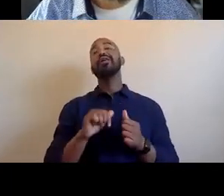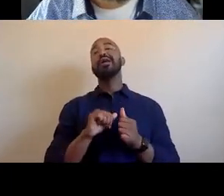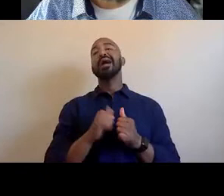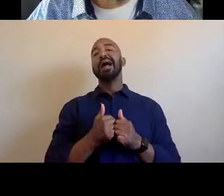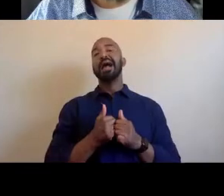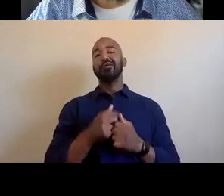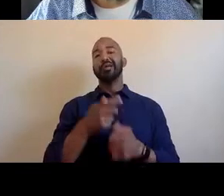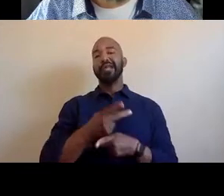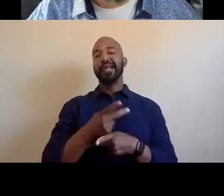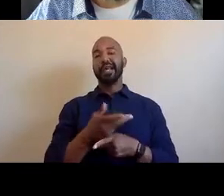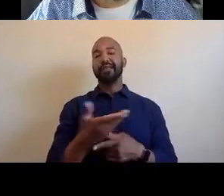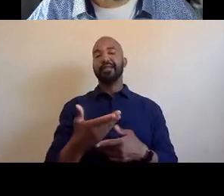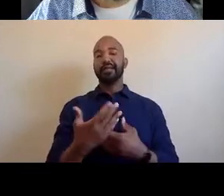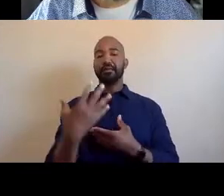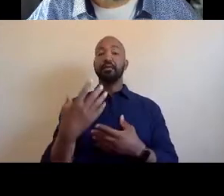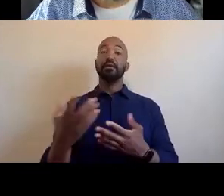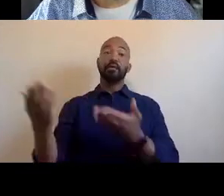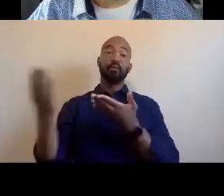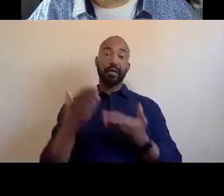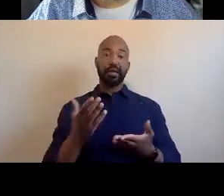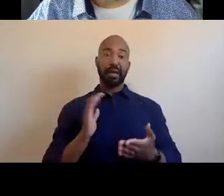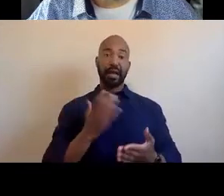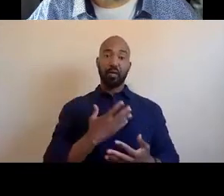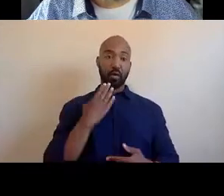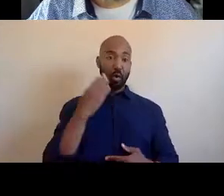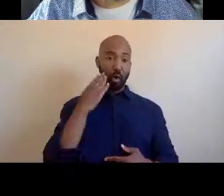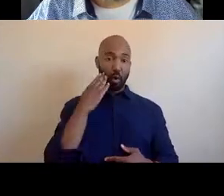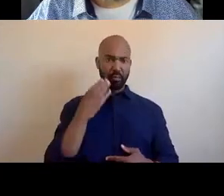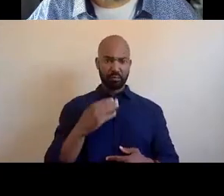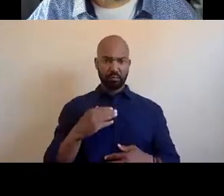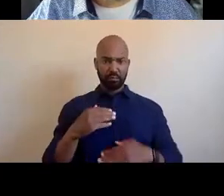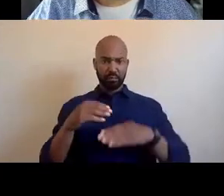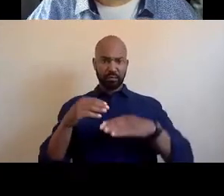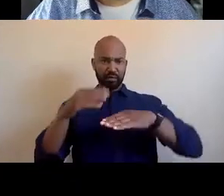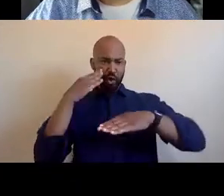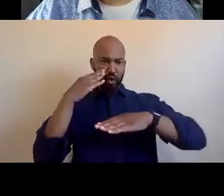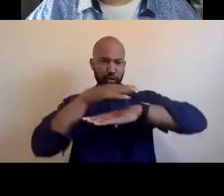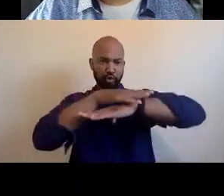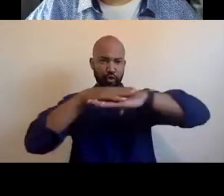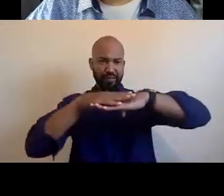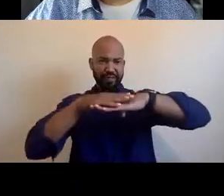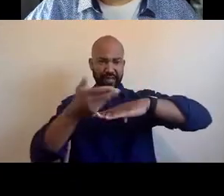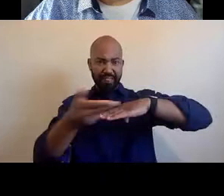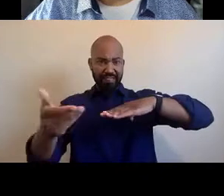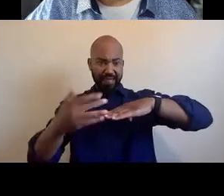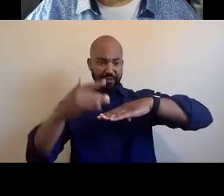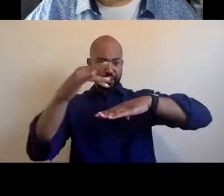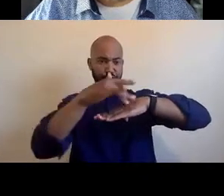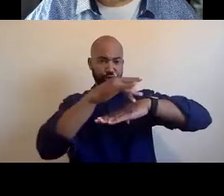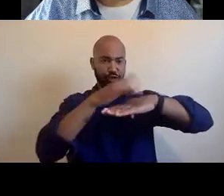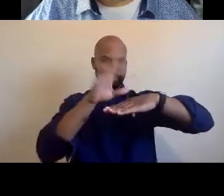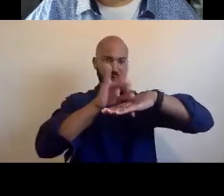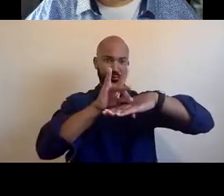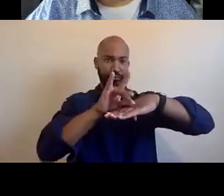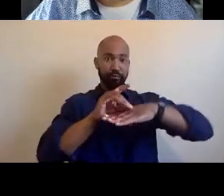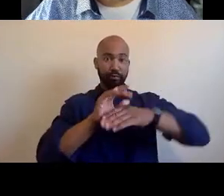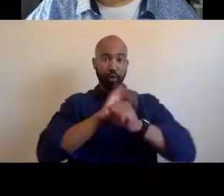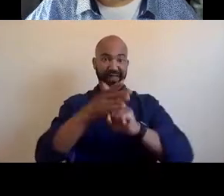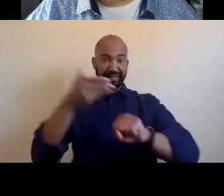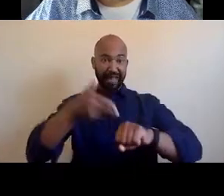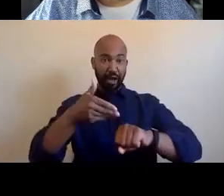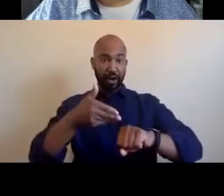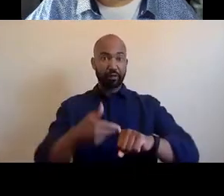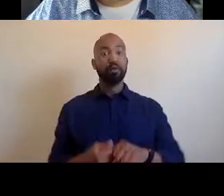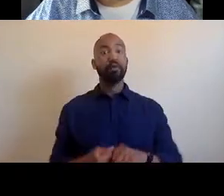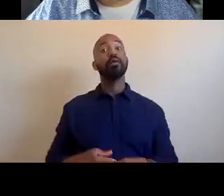homes? Do we need to be concerned about the virus being on surfaces? And truly our fresh fruits, foods of, you know, safe to